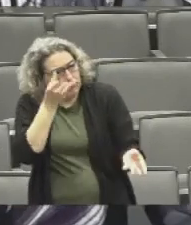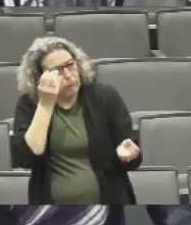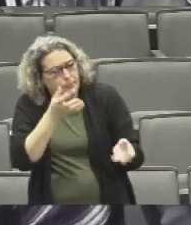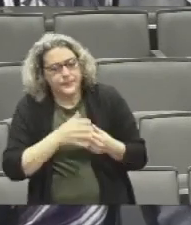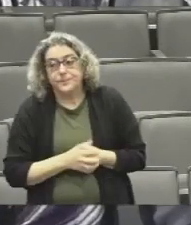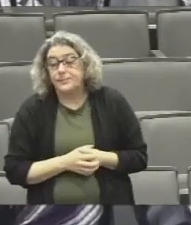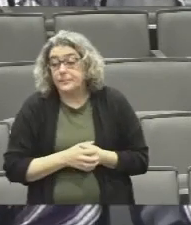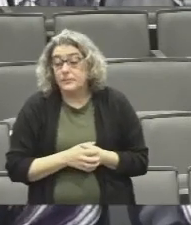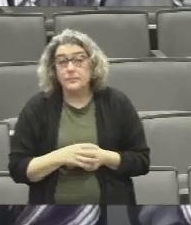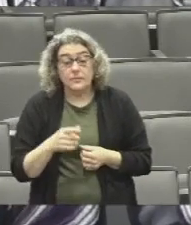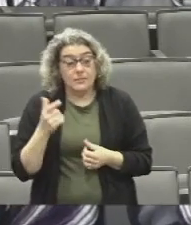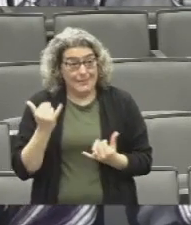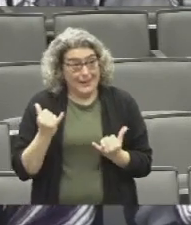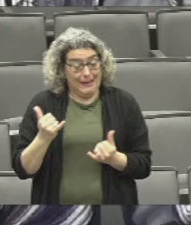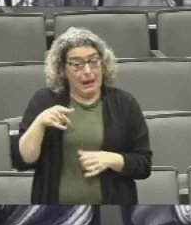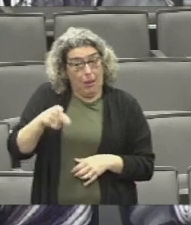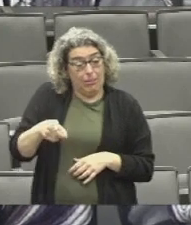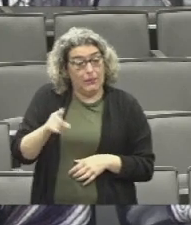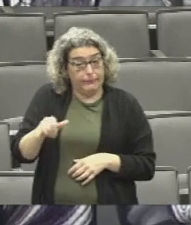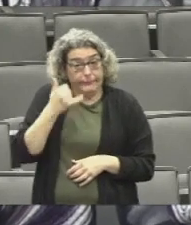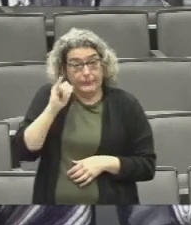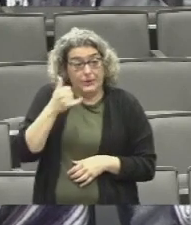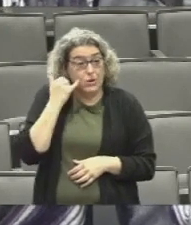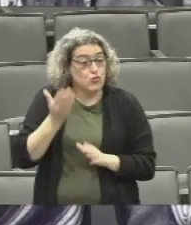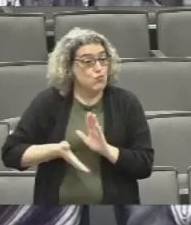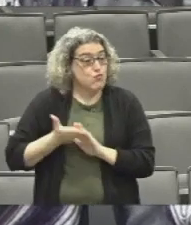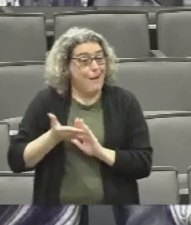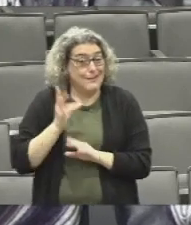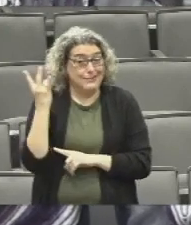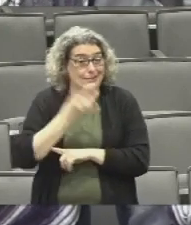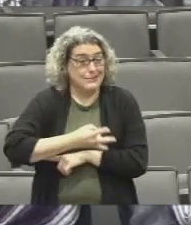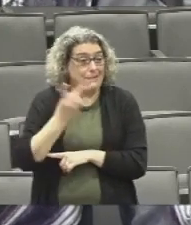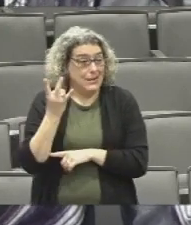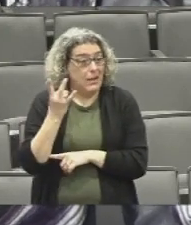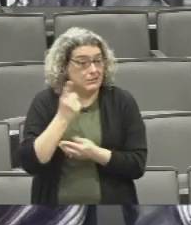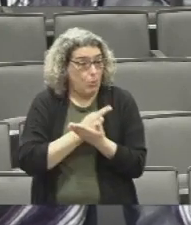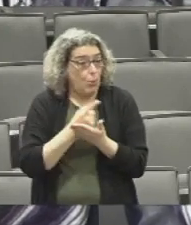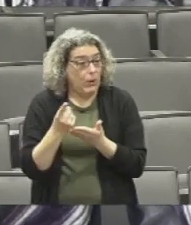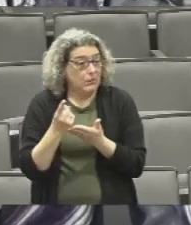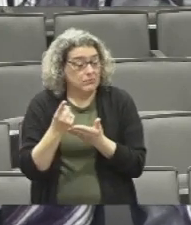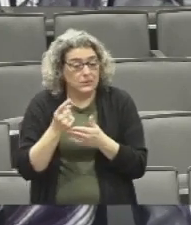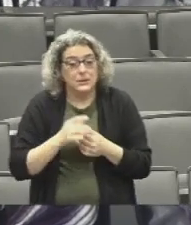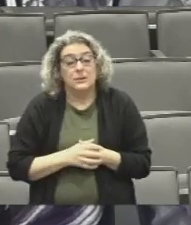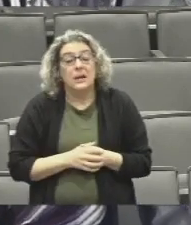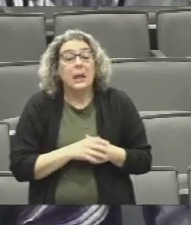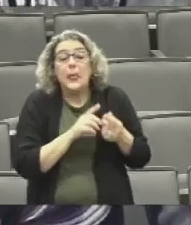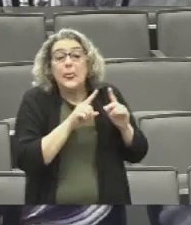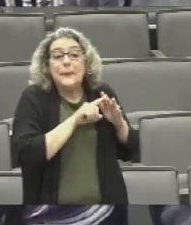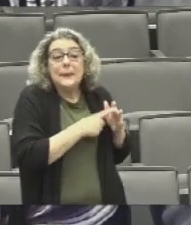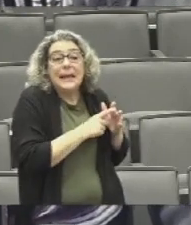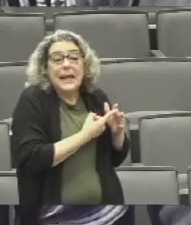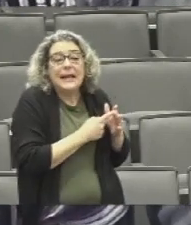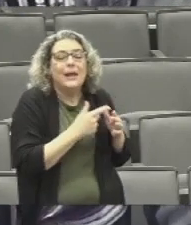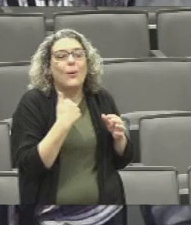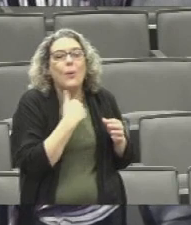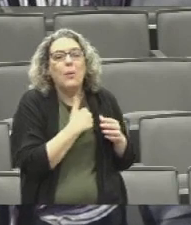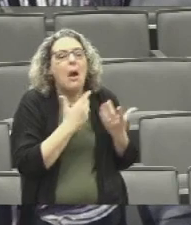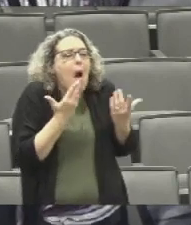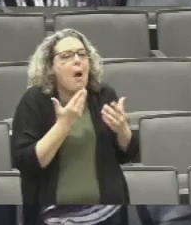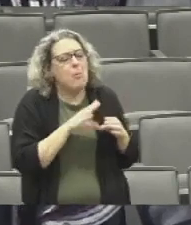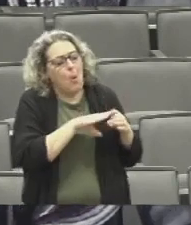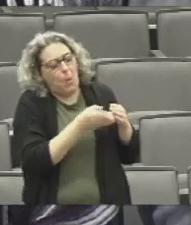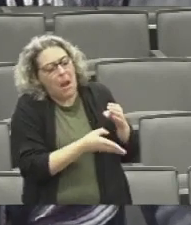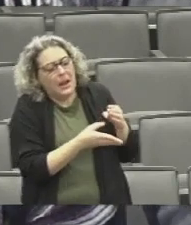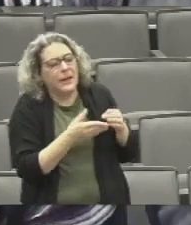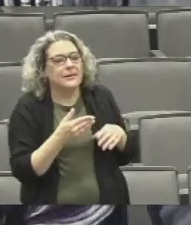we have now, our information line is now running 7 days a week. In the beginning, we thought we could stop over the weekend and we